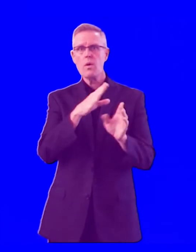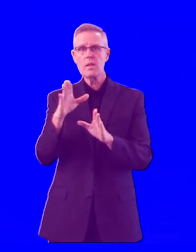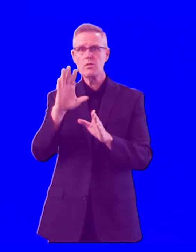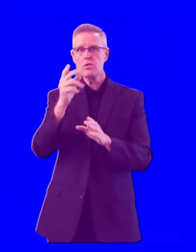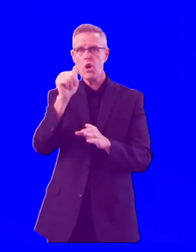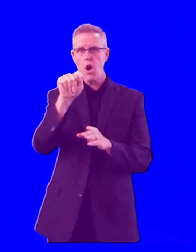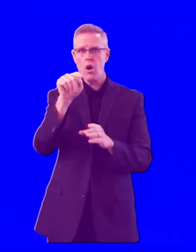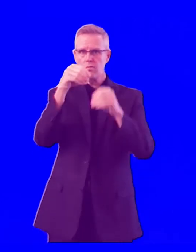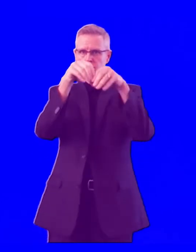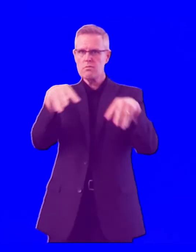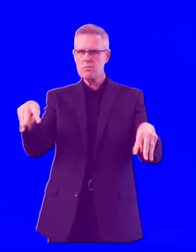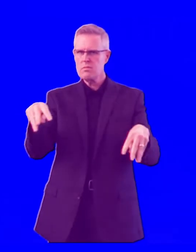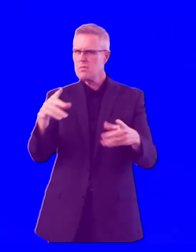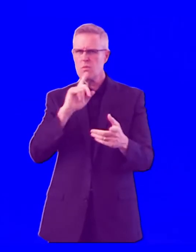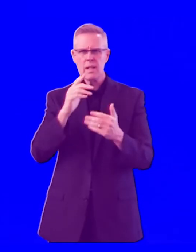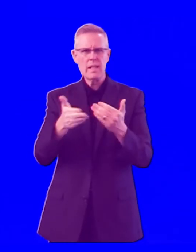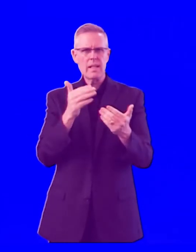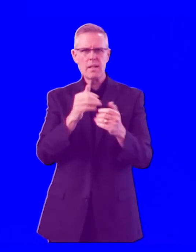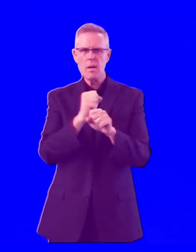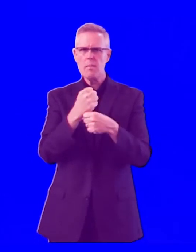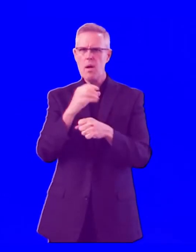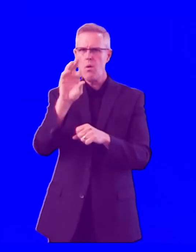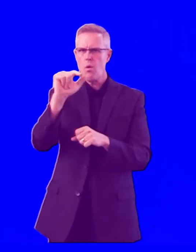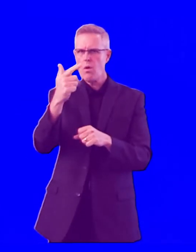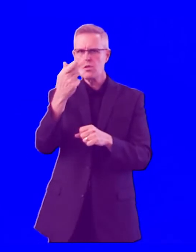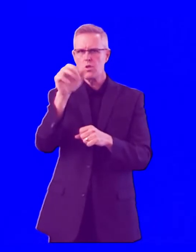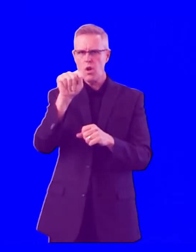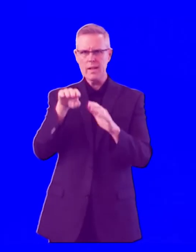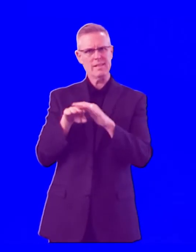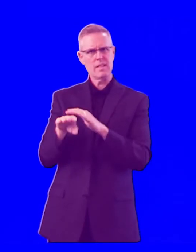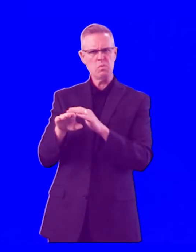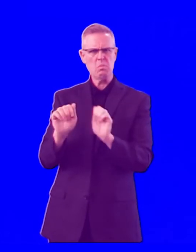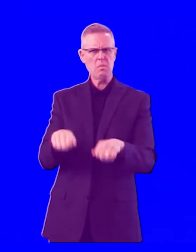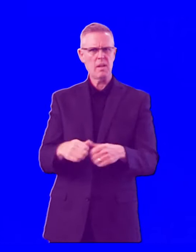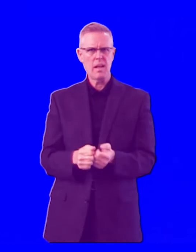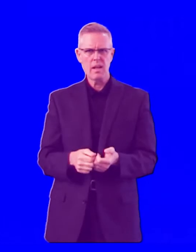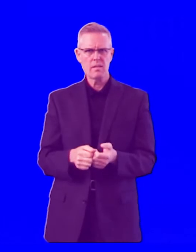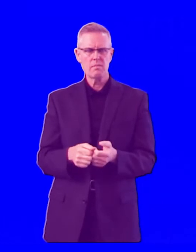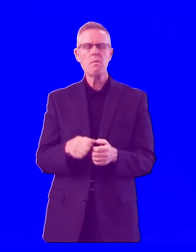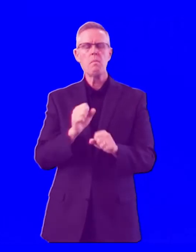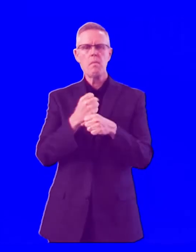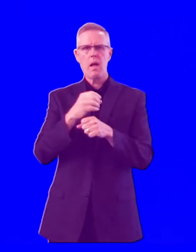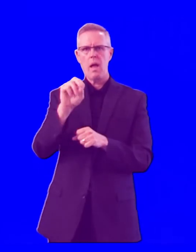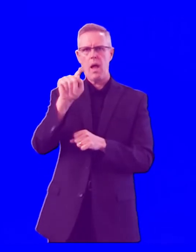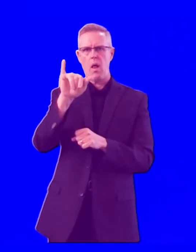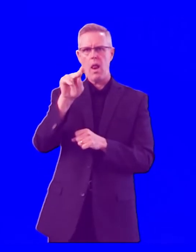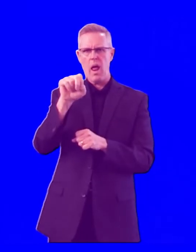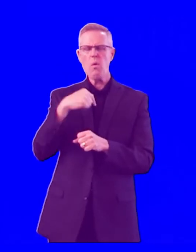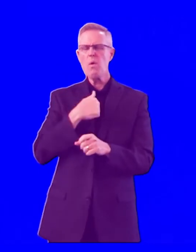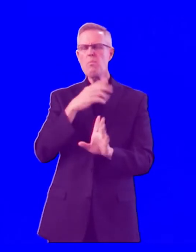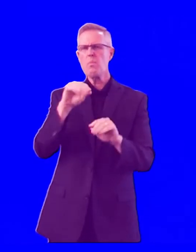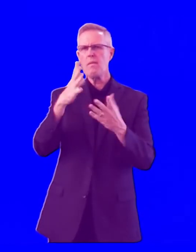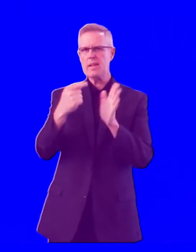organization charts. Did you know how easy it is to make an organization chart accessible? You can simply create an outline, and we've provided an